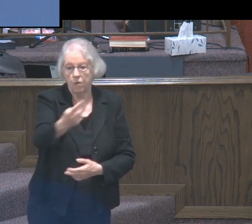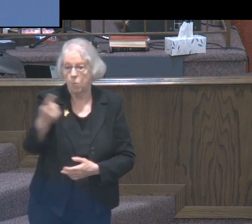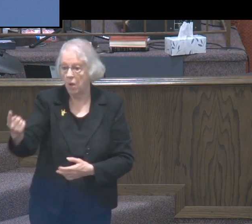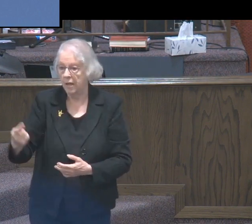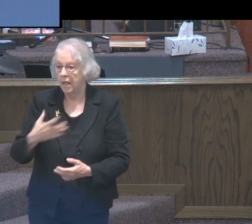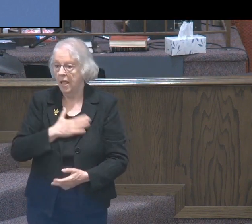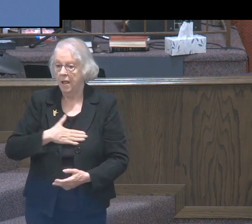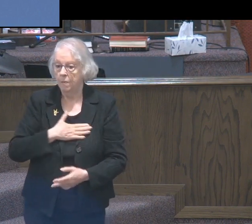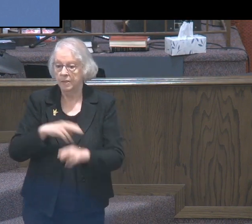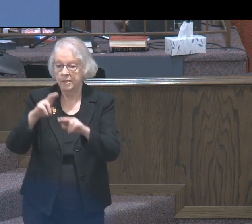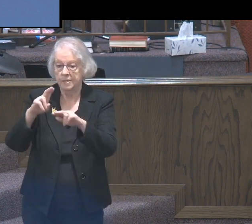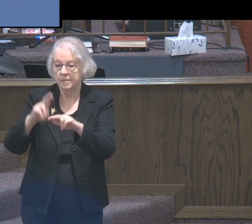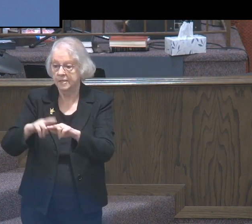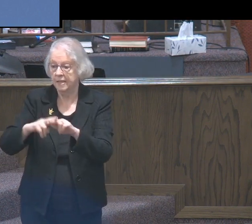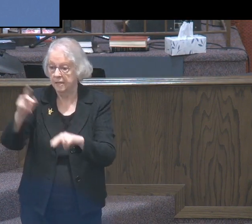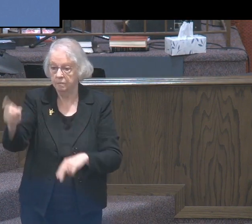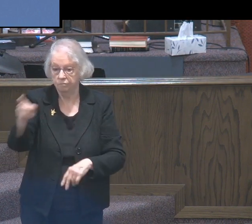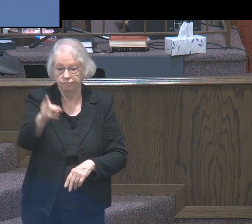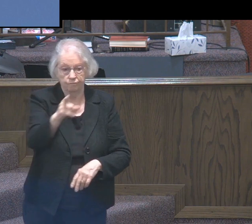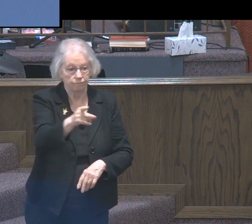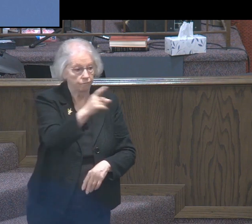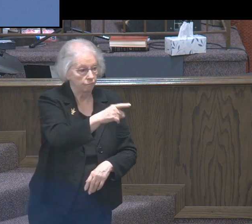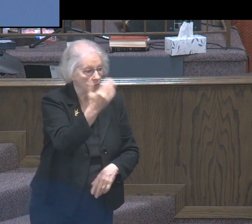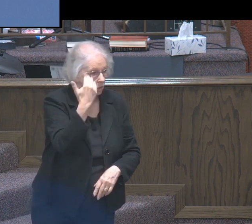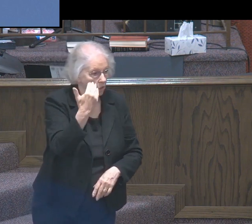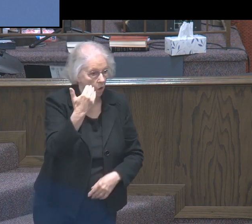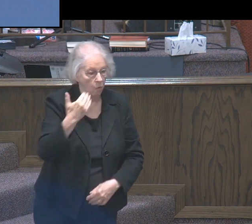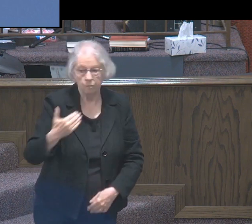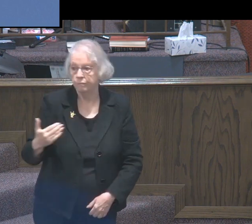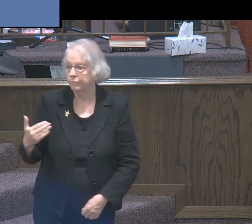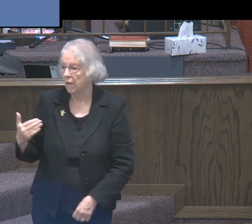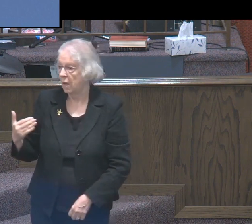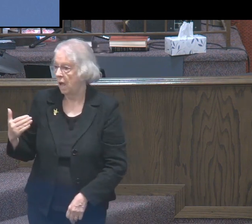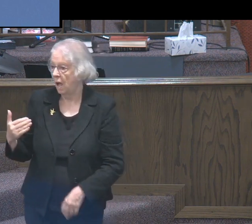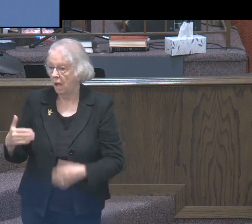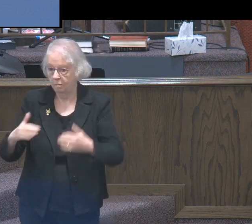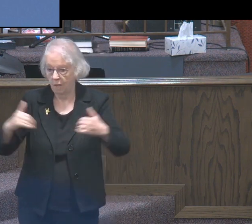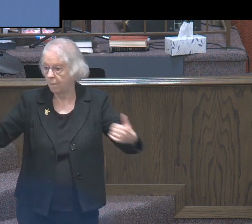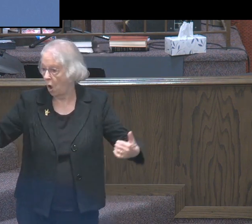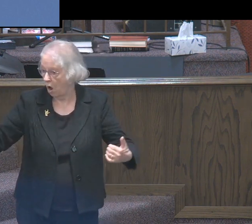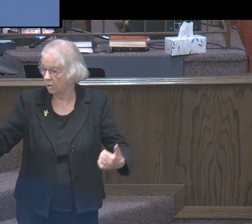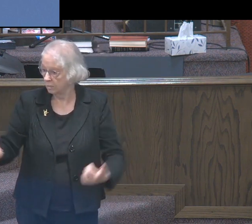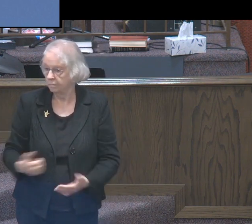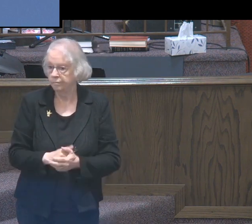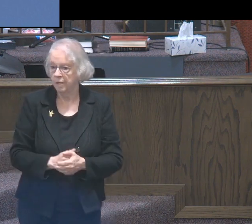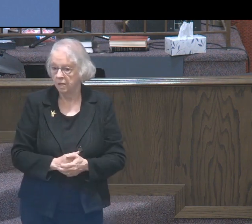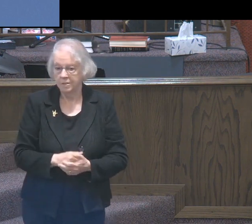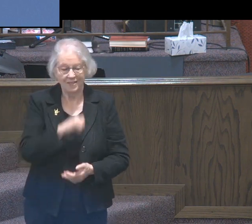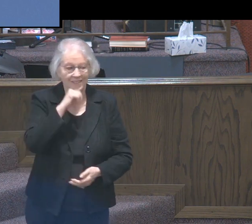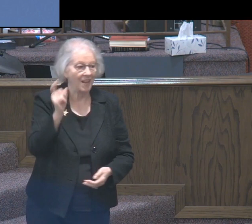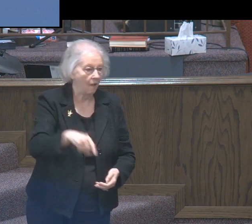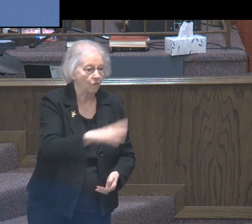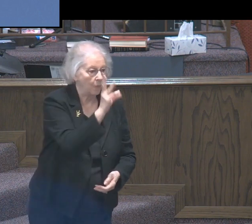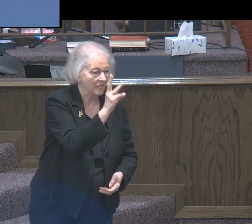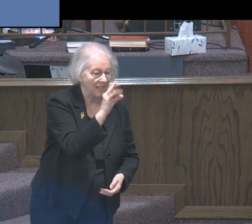distanced, then if it is easier for you to take the mask off or kind of on and off, that is perfectly fine,